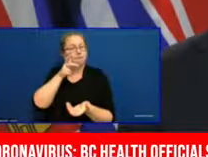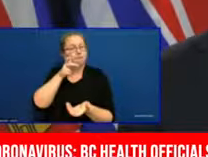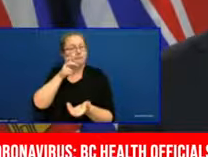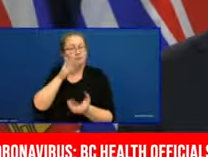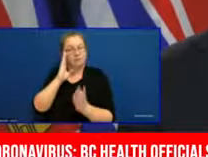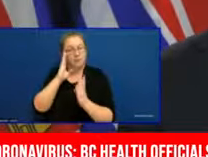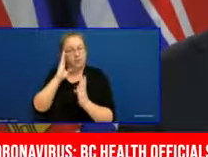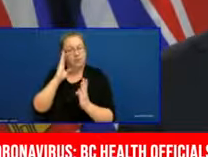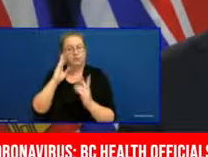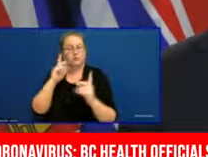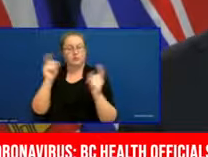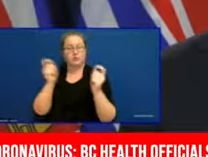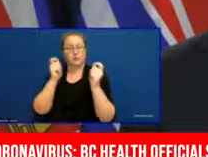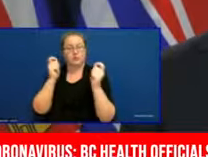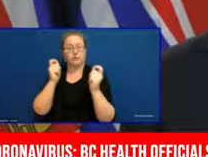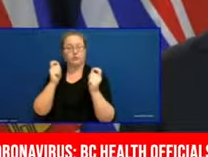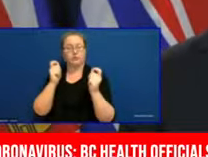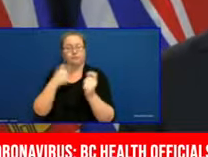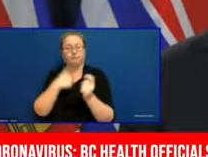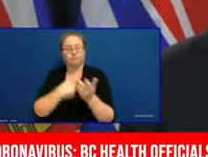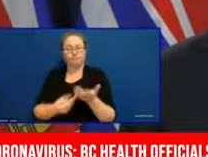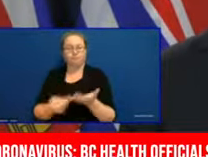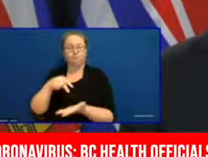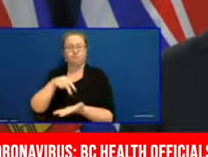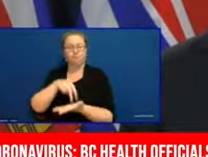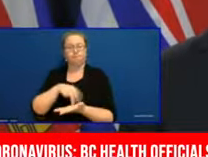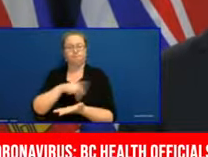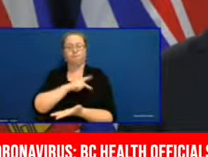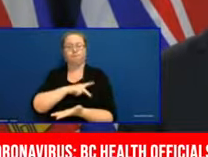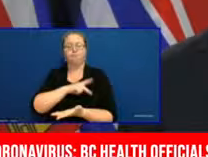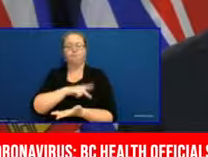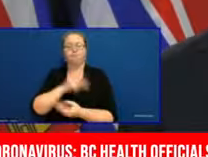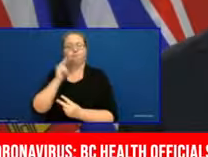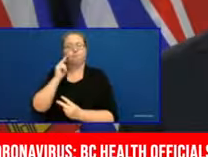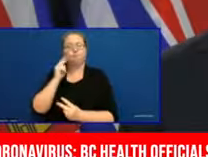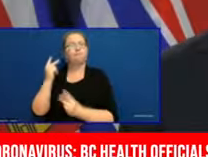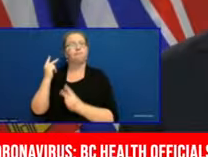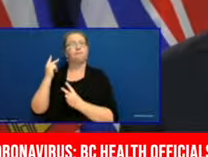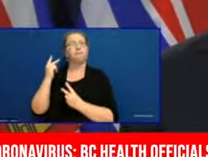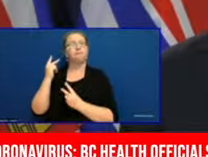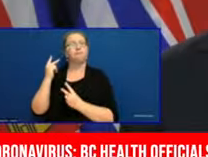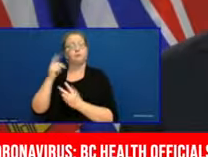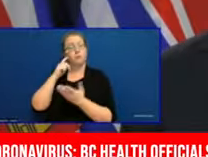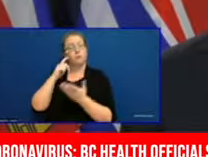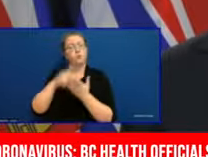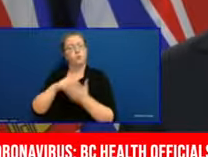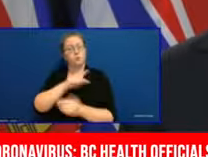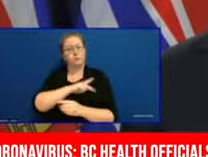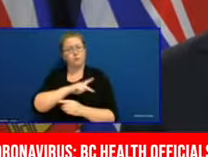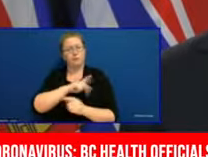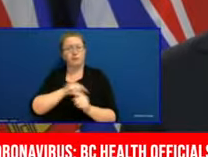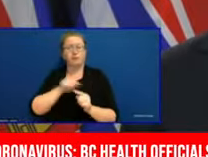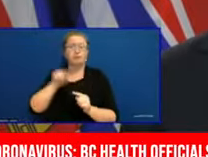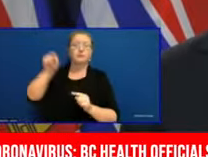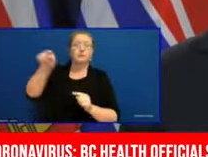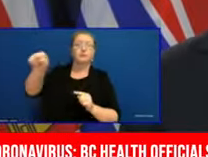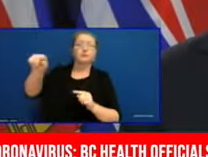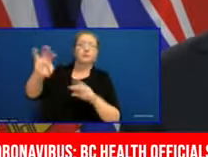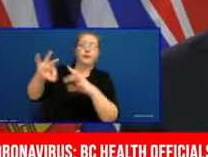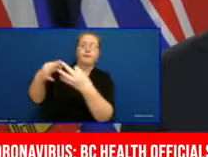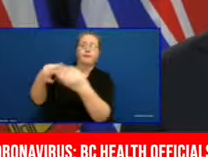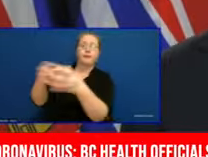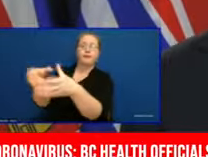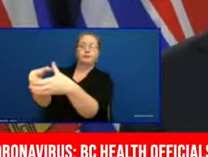to the ceremony downtown, and we just stood there, and we were there in that moment. And across the park there was a family